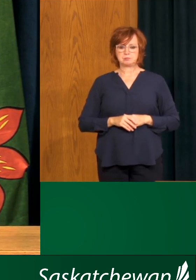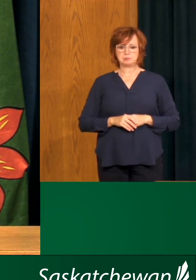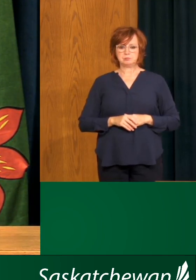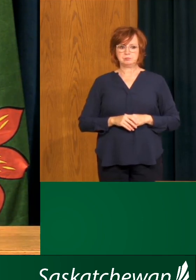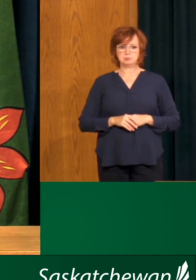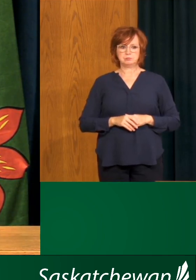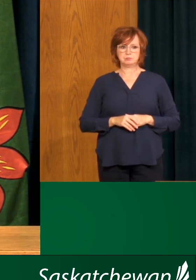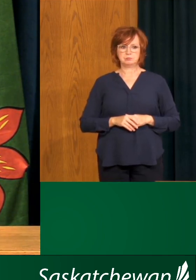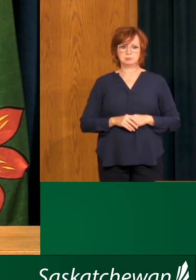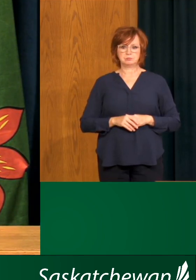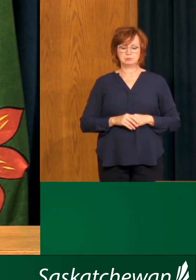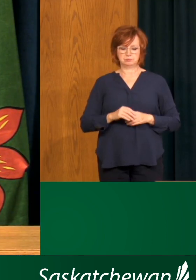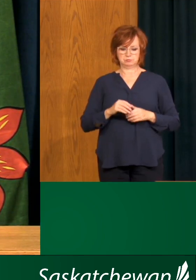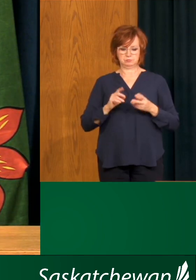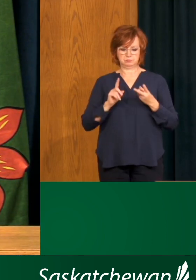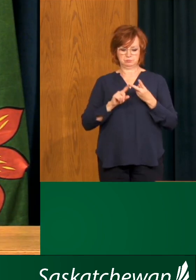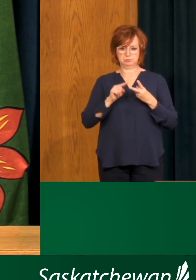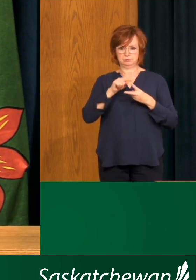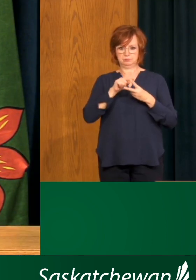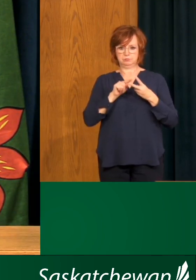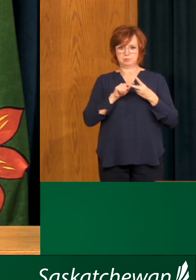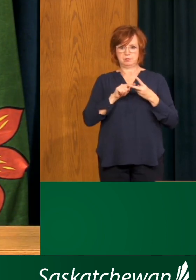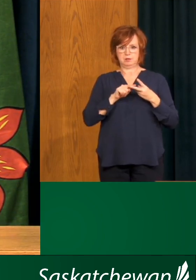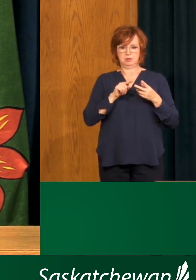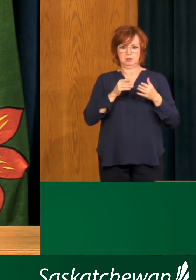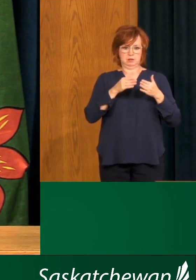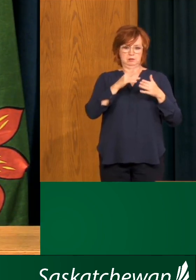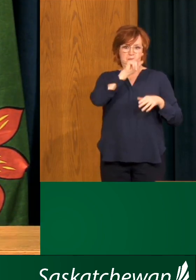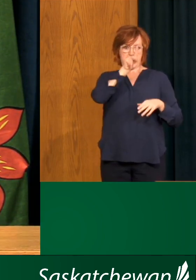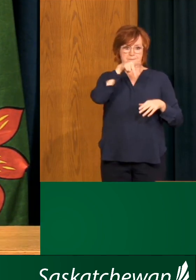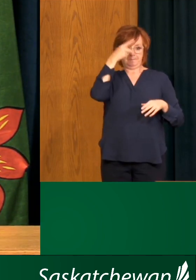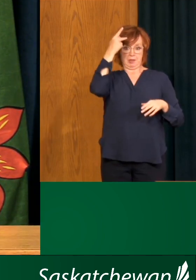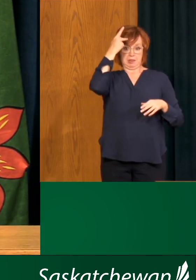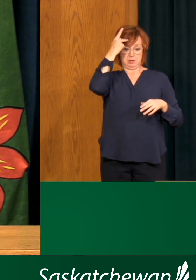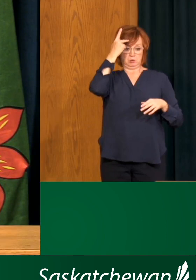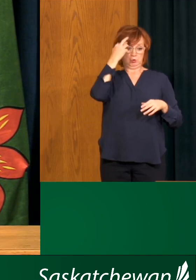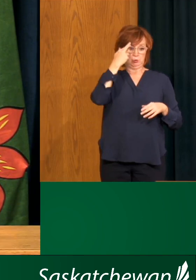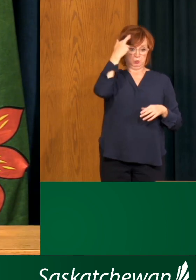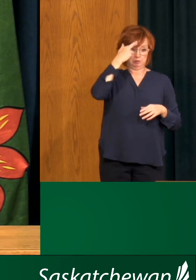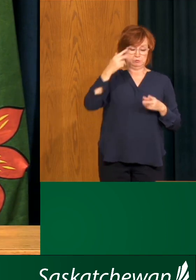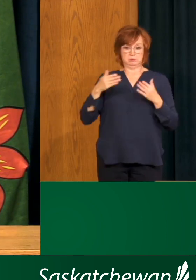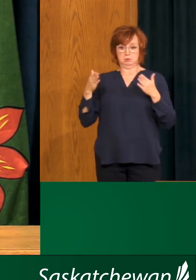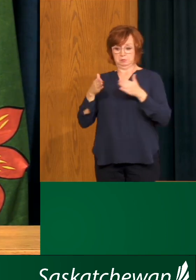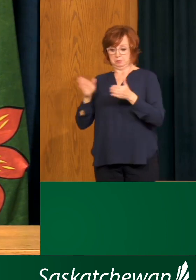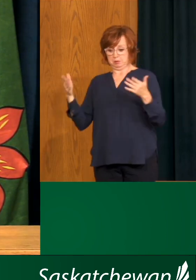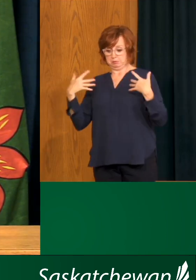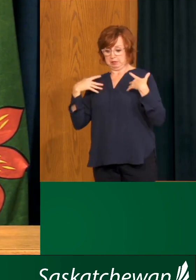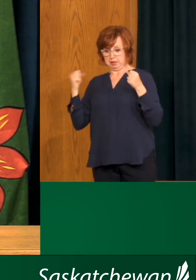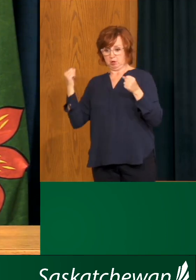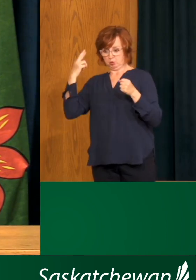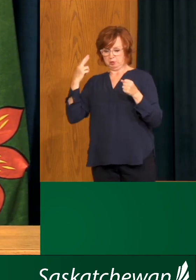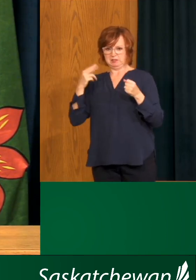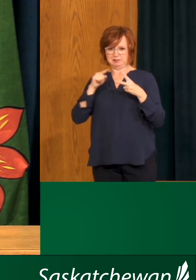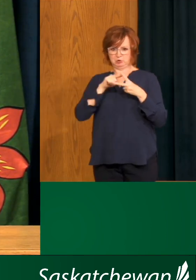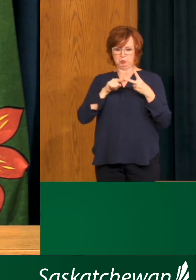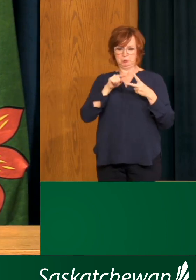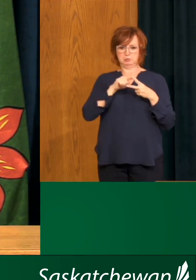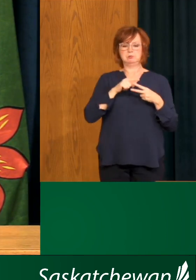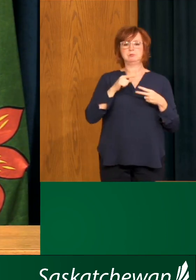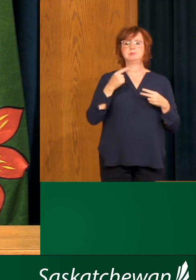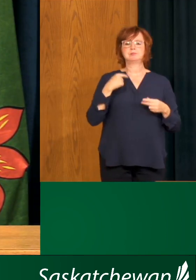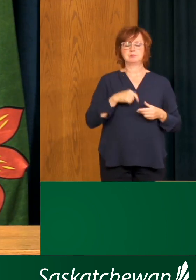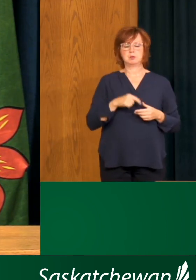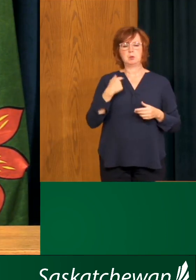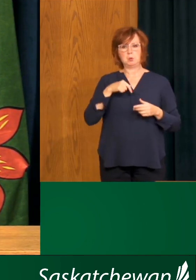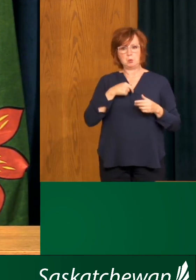of the approach to COVID-19 across the nation and the public health side is, as we open our economies, there is